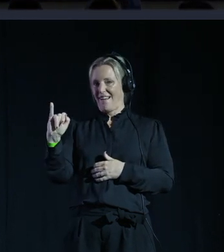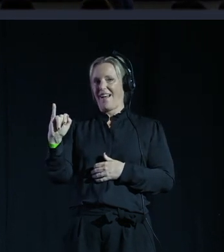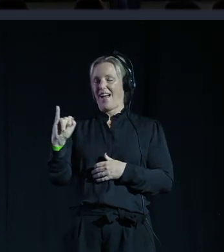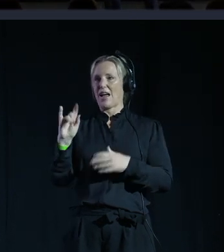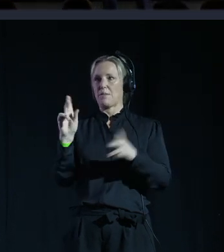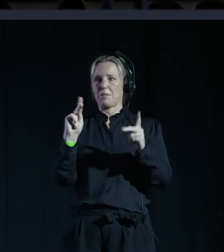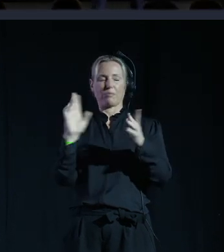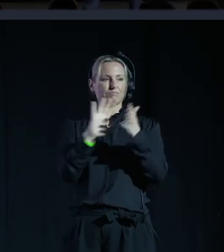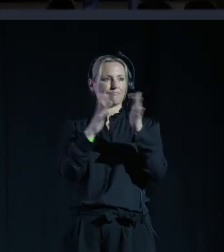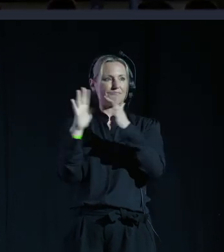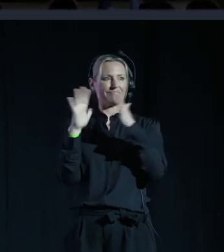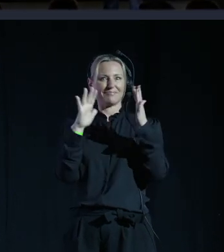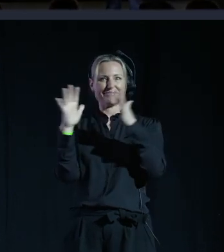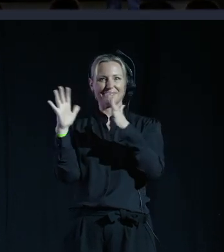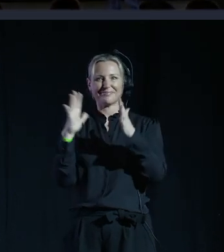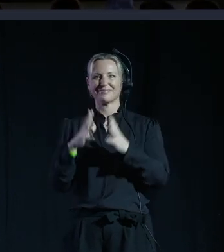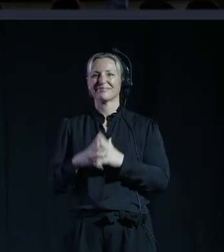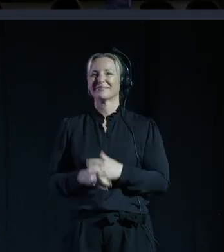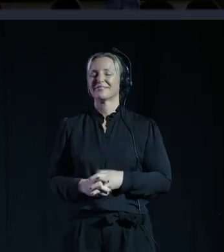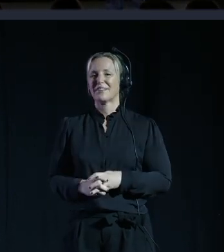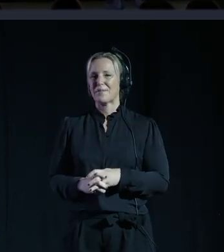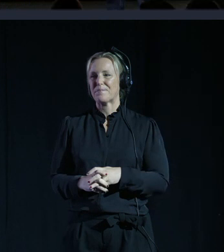Love it.